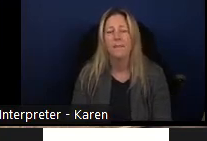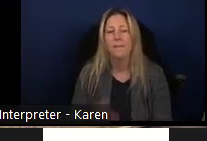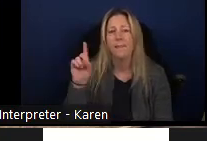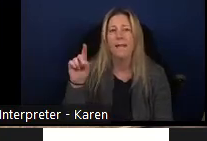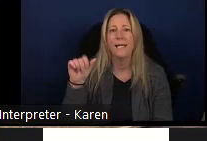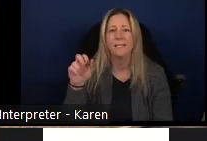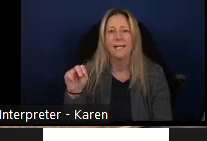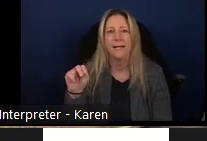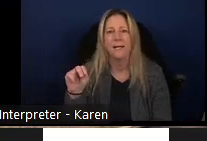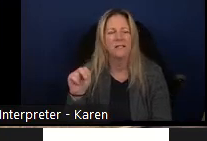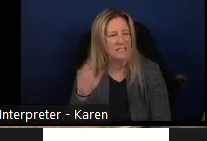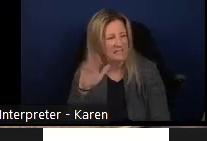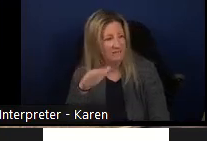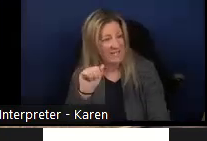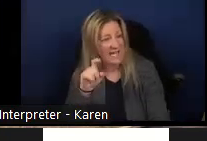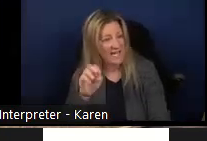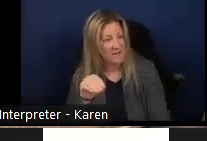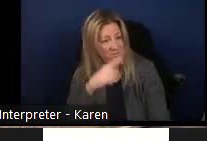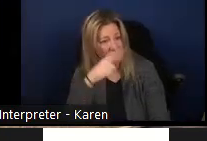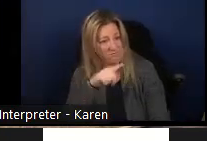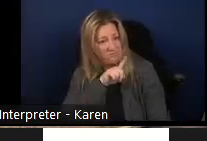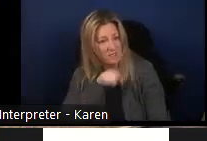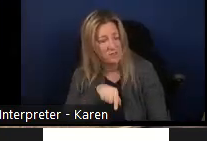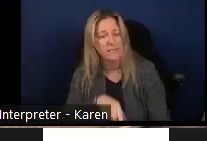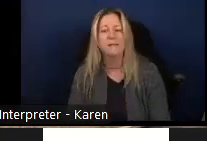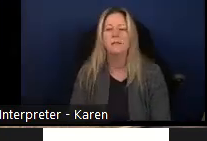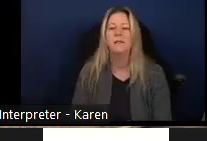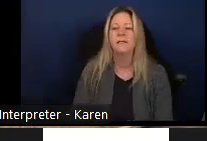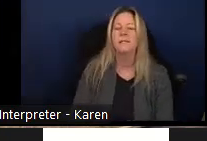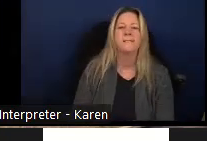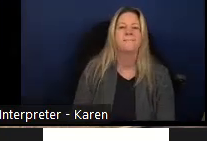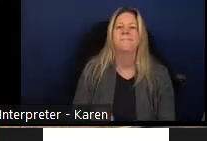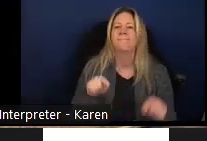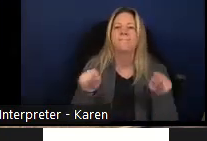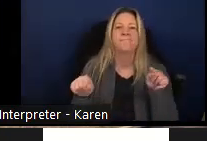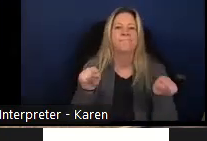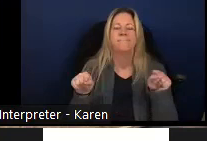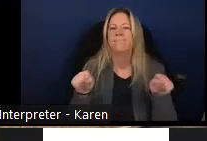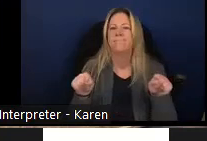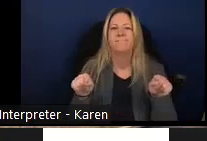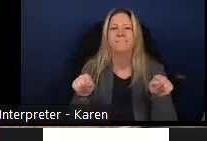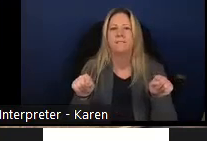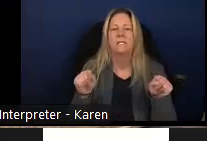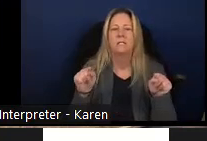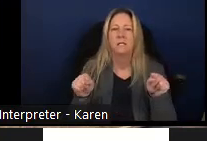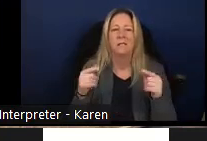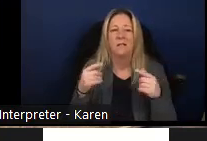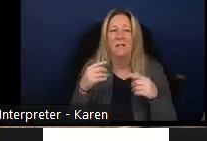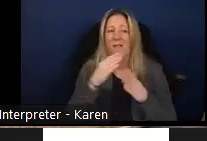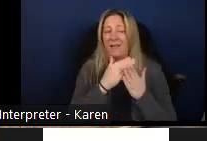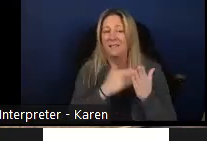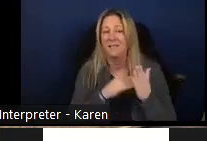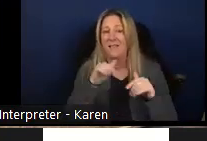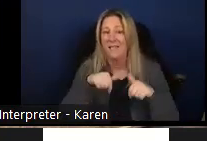Adam, I think I'll send that one back to you again. Yeah, neither of the two developments listed in this presentation are